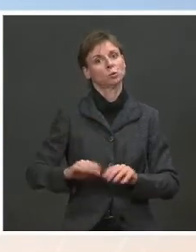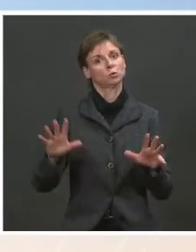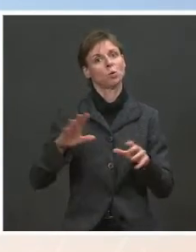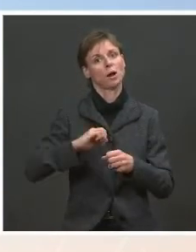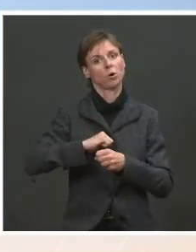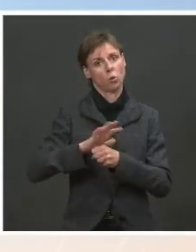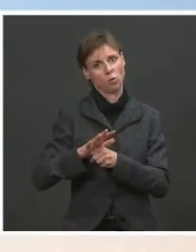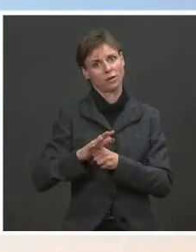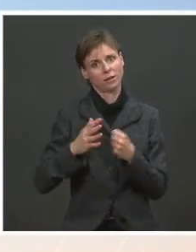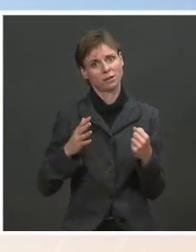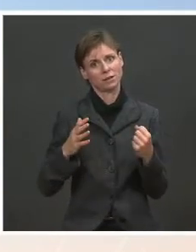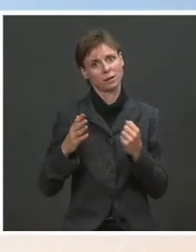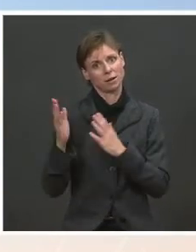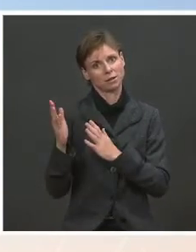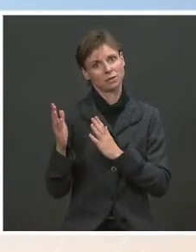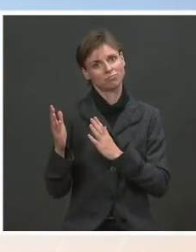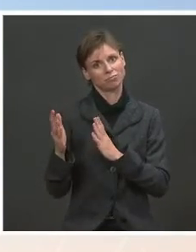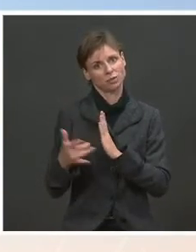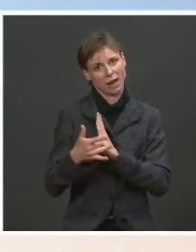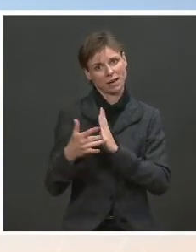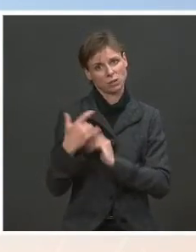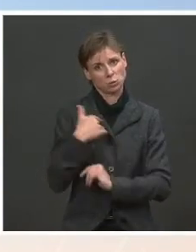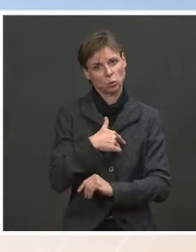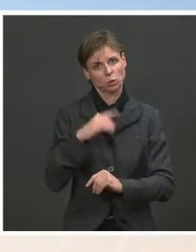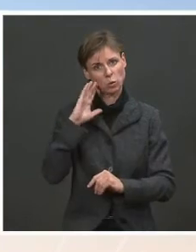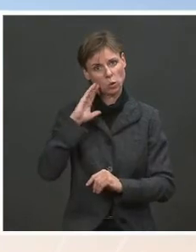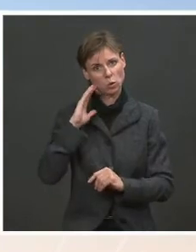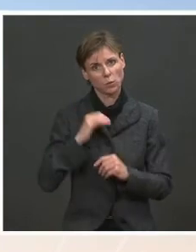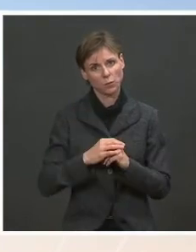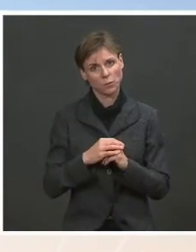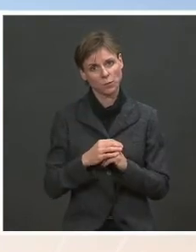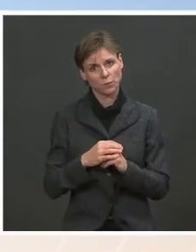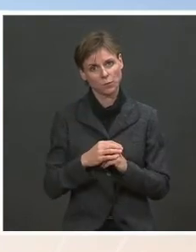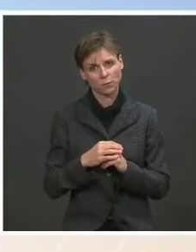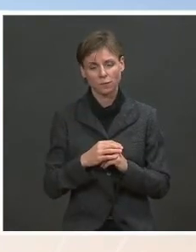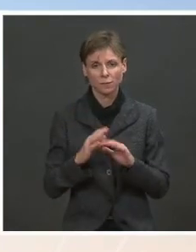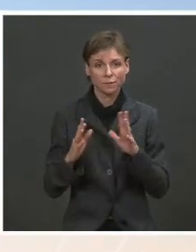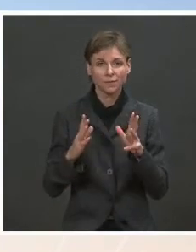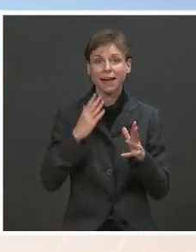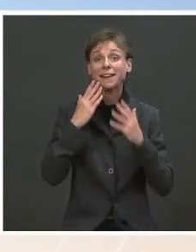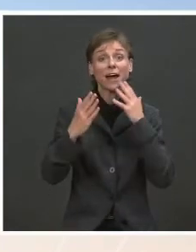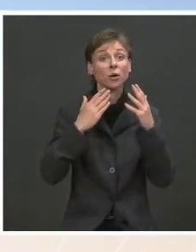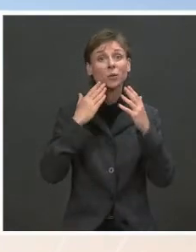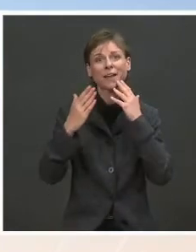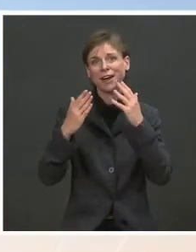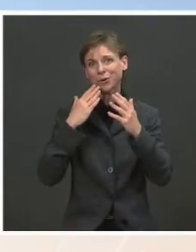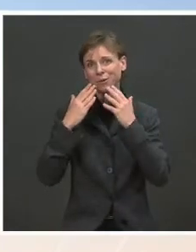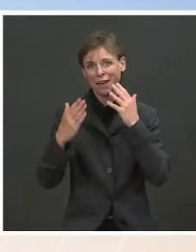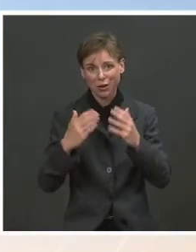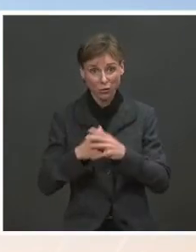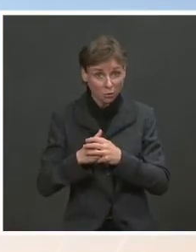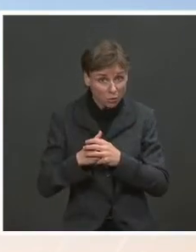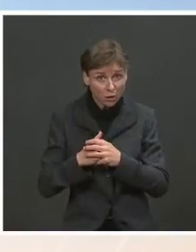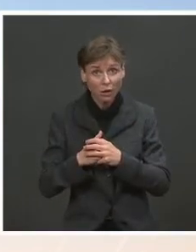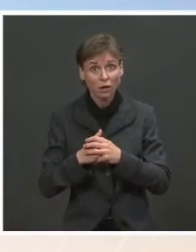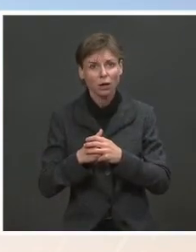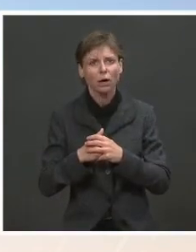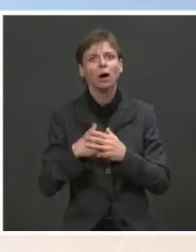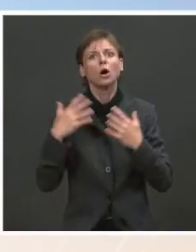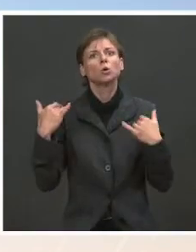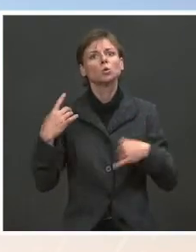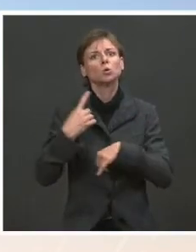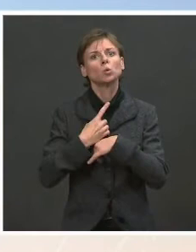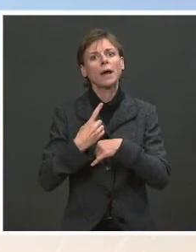use to safely reopen our schools. Kristen, you're going to have to be the last one, but we'll bring him back. Well, thank you, and thank you, Mr. Thank you. Secretary. Yeah. Today, the head